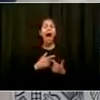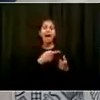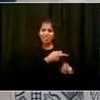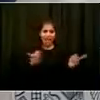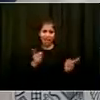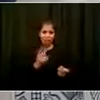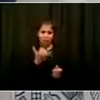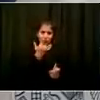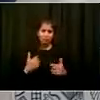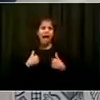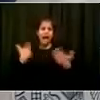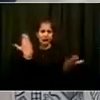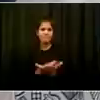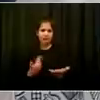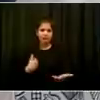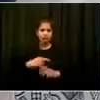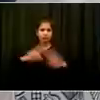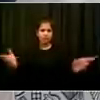chancellor join in on this.